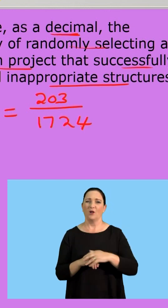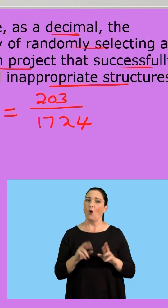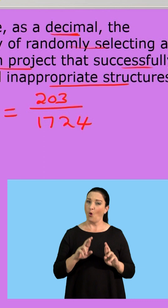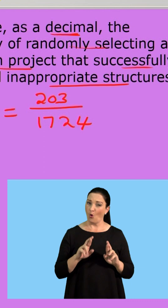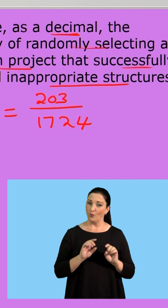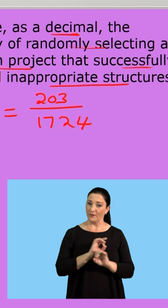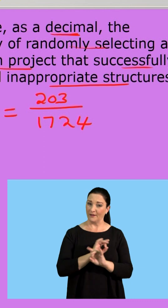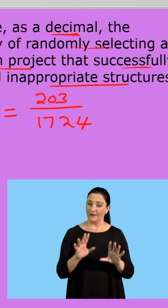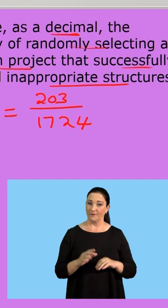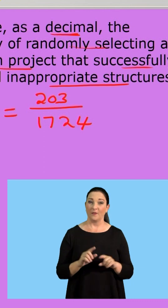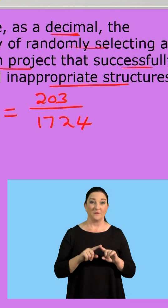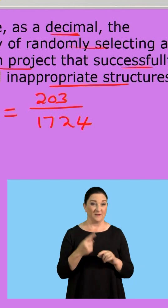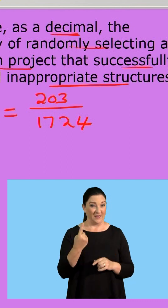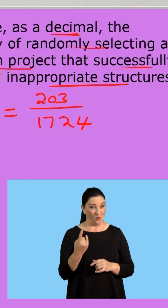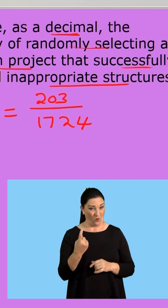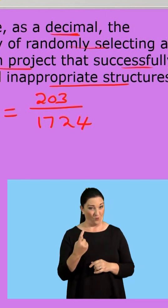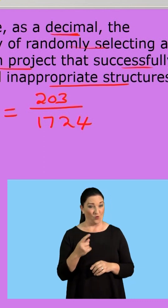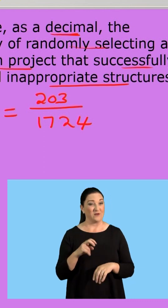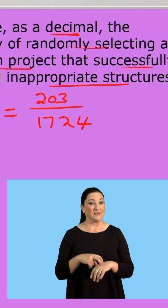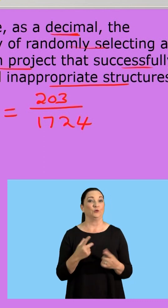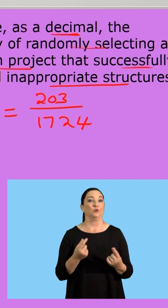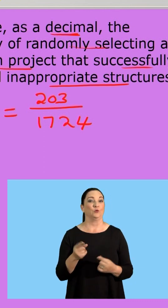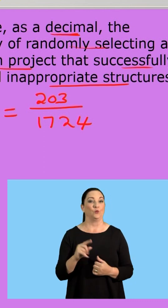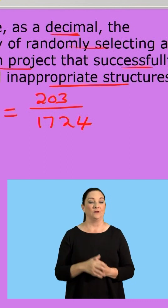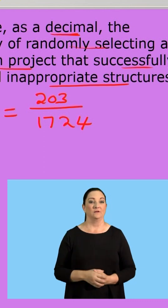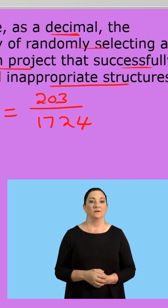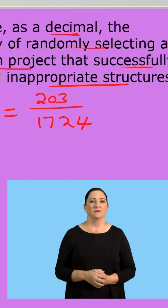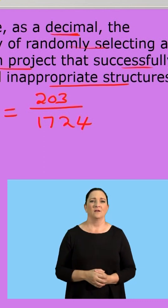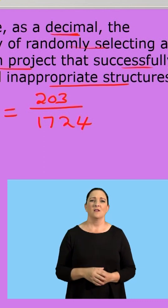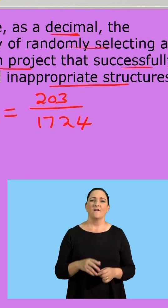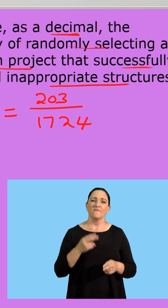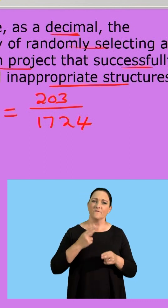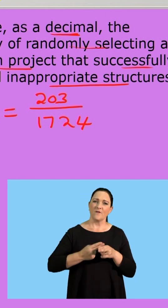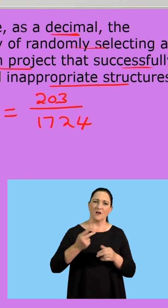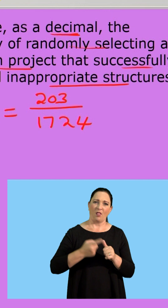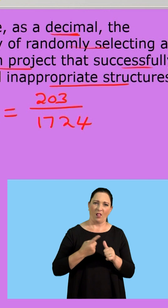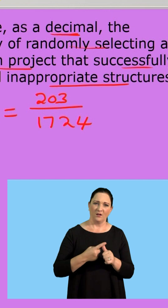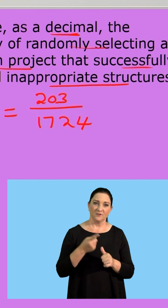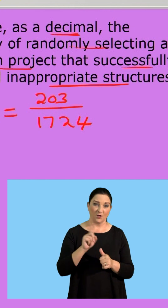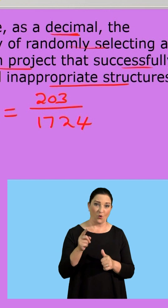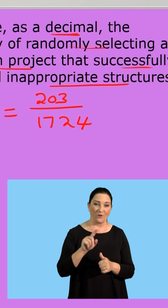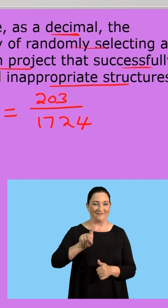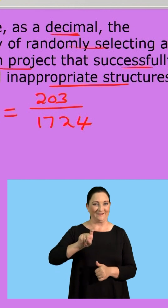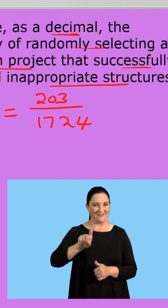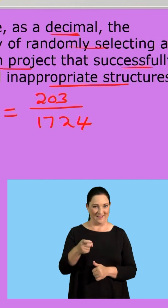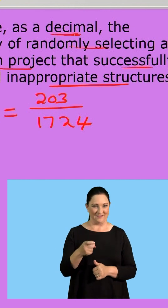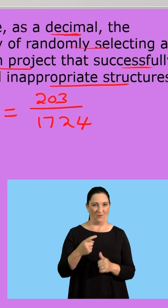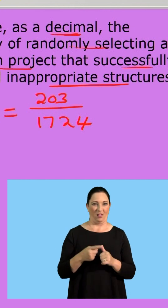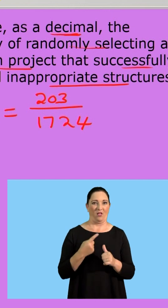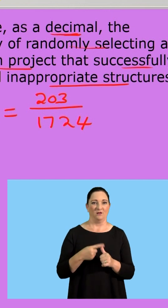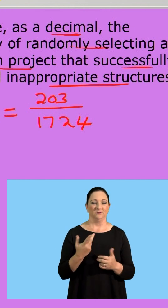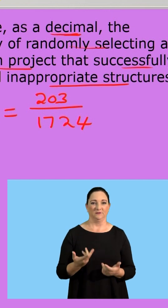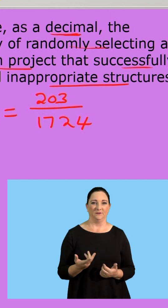1,724. Guys, I hope that is clear to you. There's one last thing that I need to do, right? I need to write my final answer as